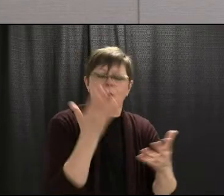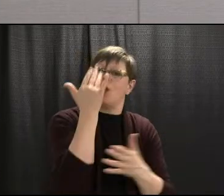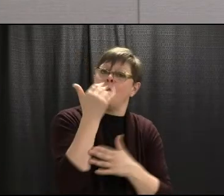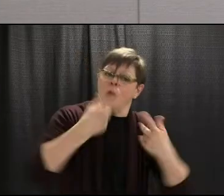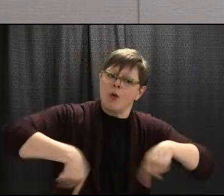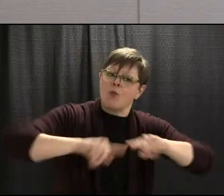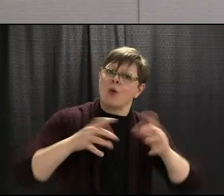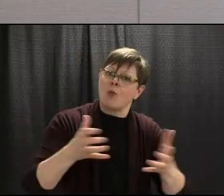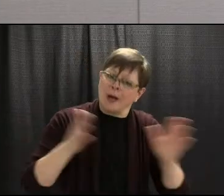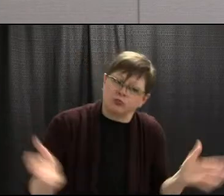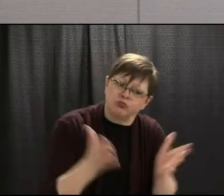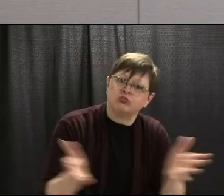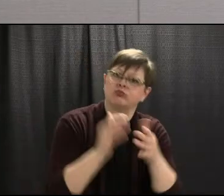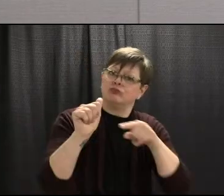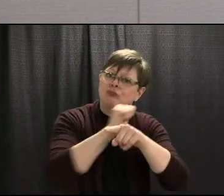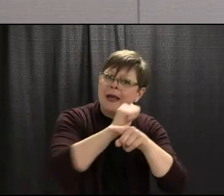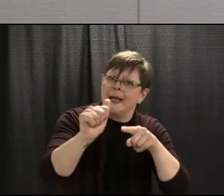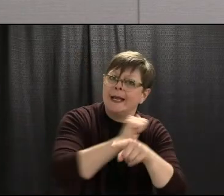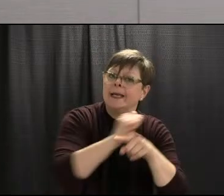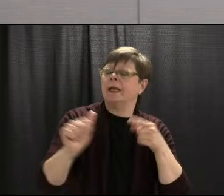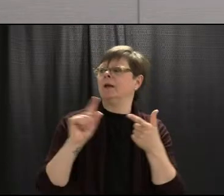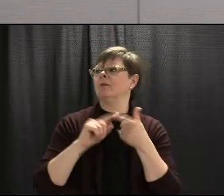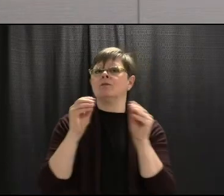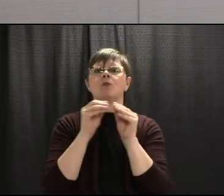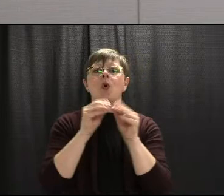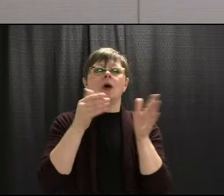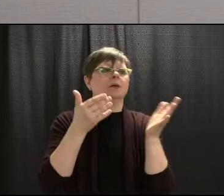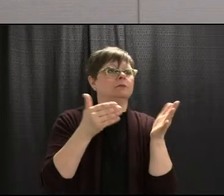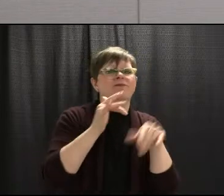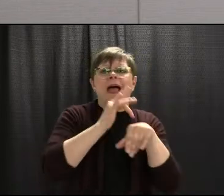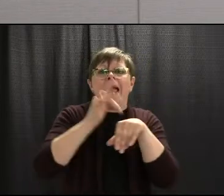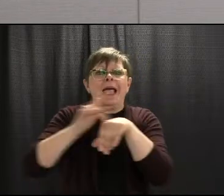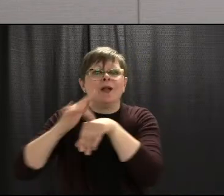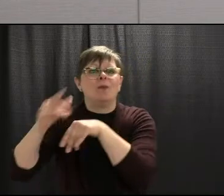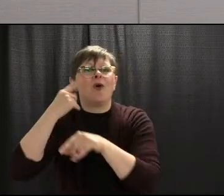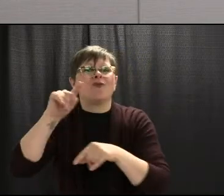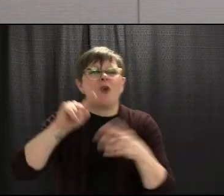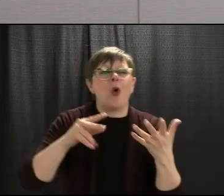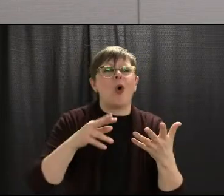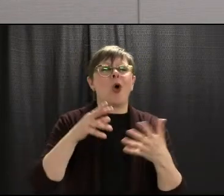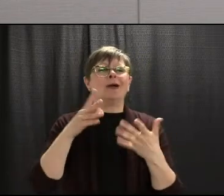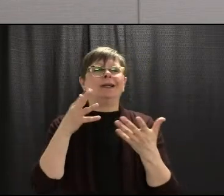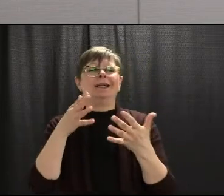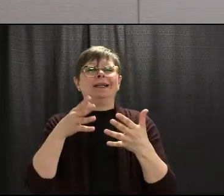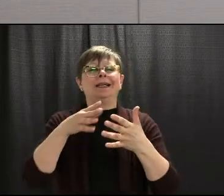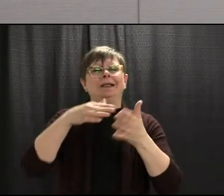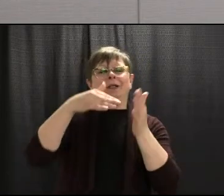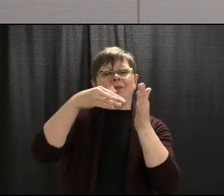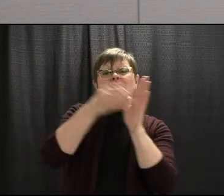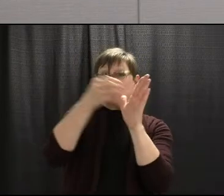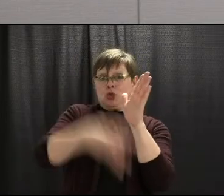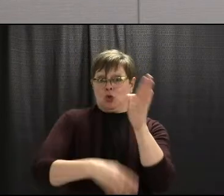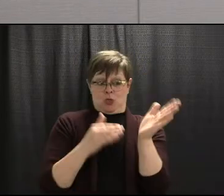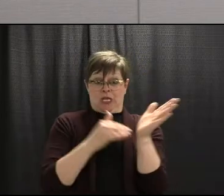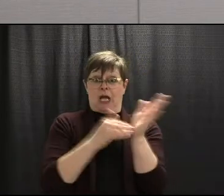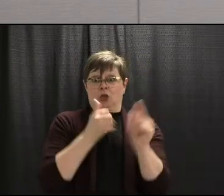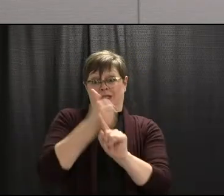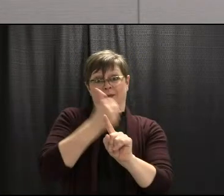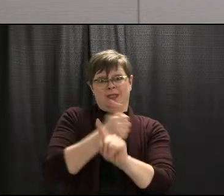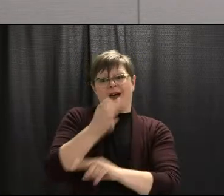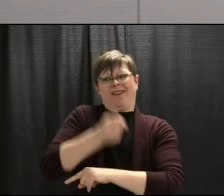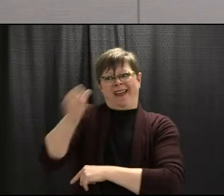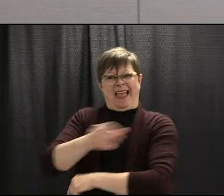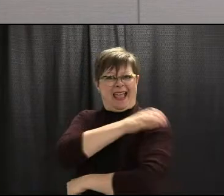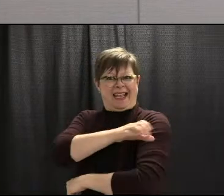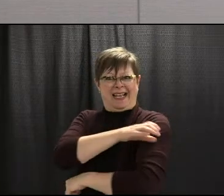training, availability within the postgraduate residency programs at Memorial, and in increasing the capacity in the med